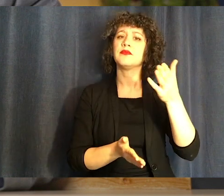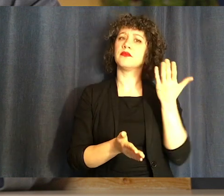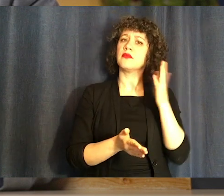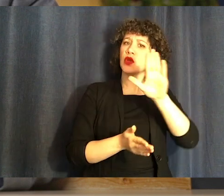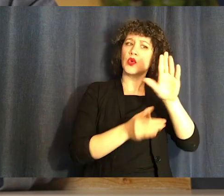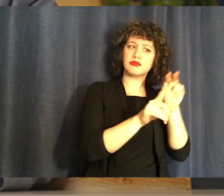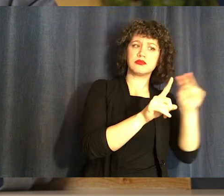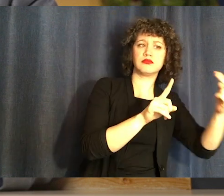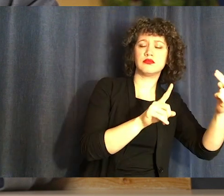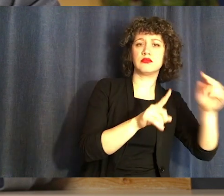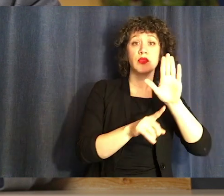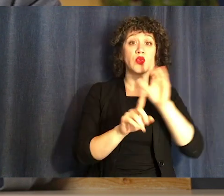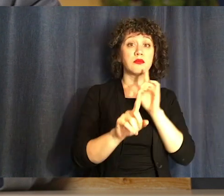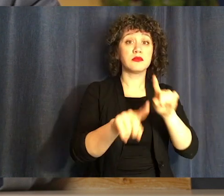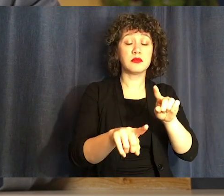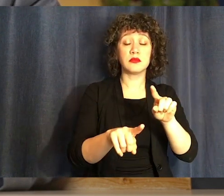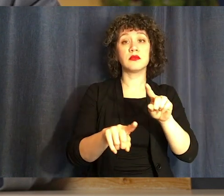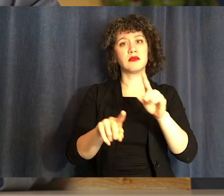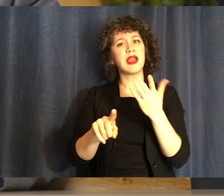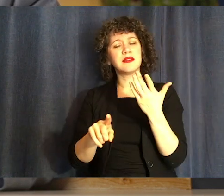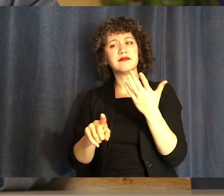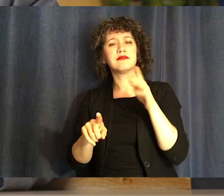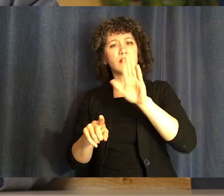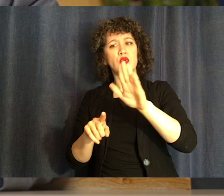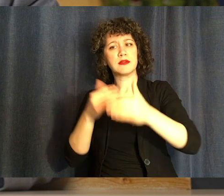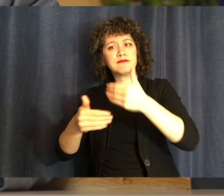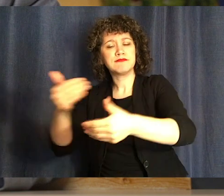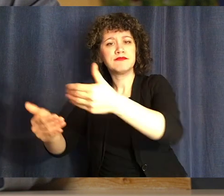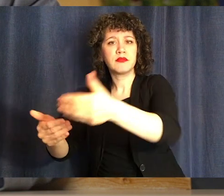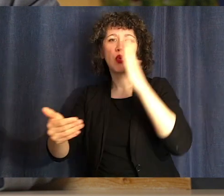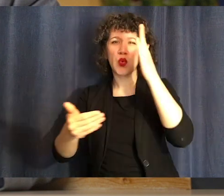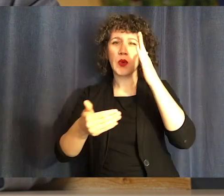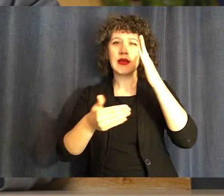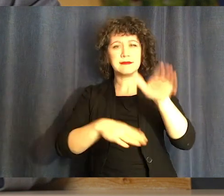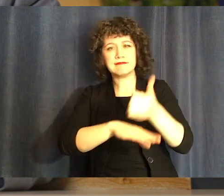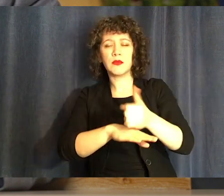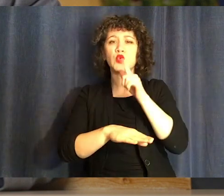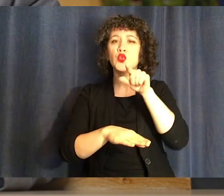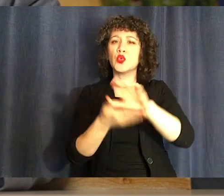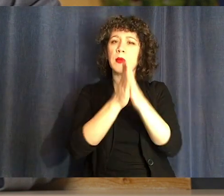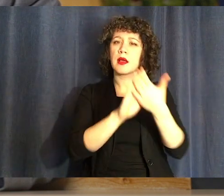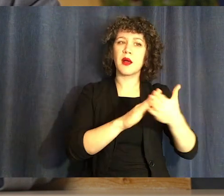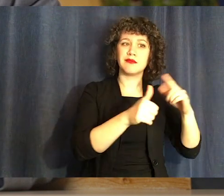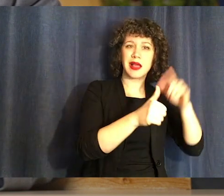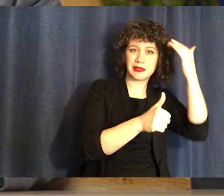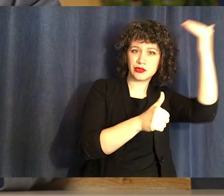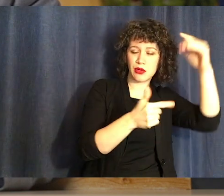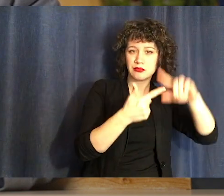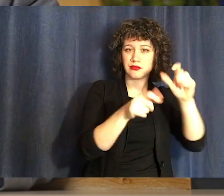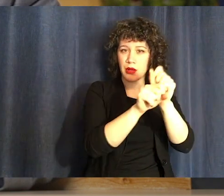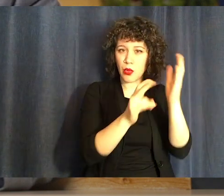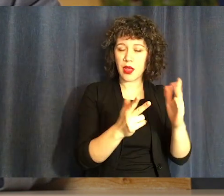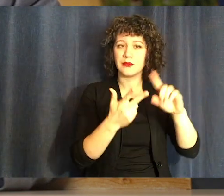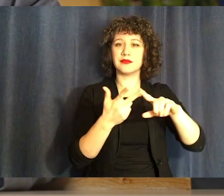during these times will help define who you become as an adult, an employee, a spouse, or even as a parent.